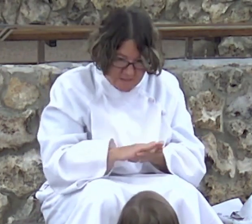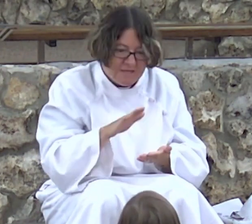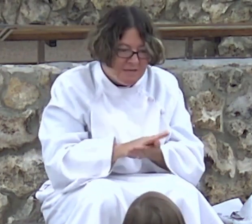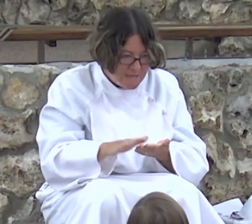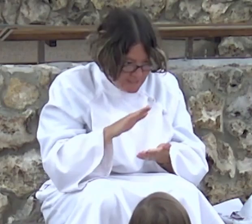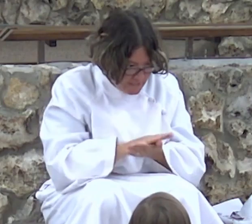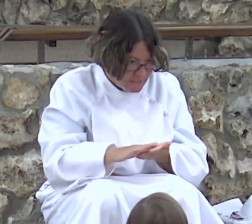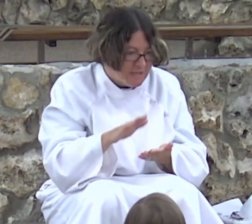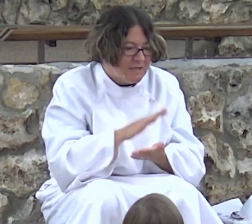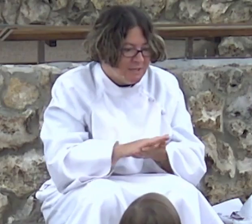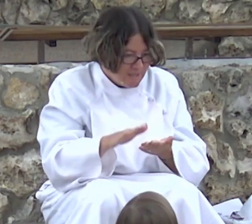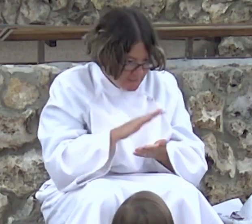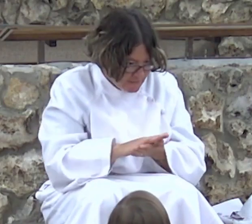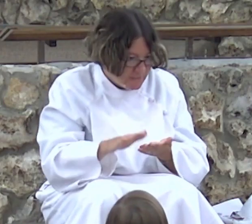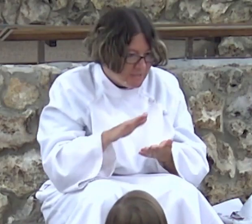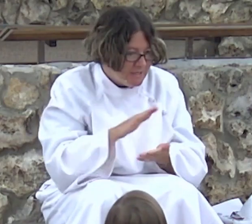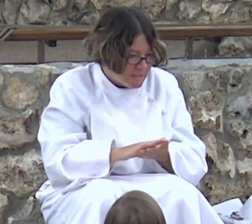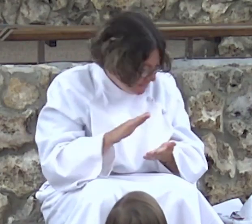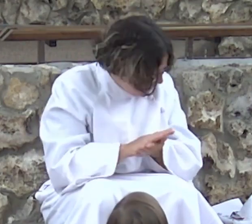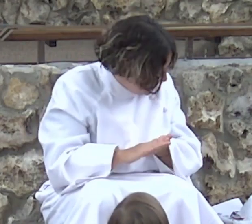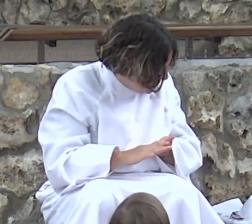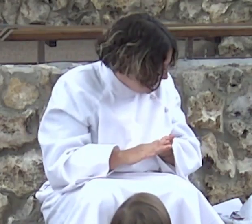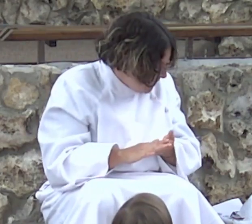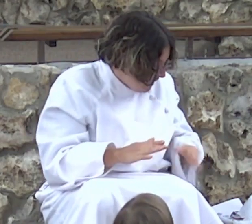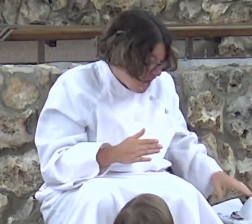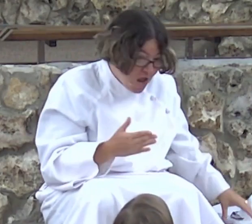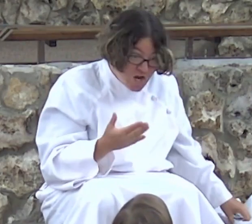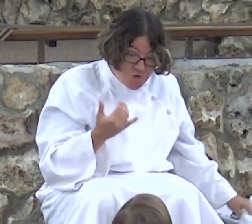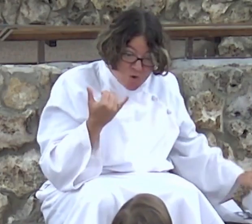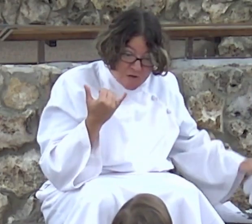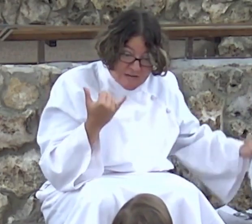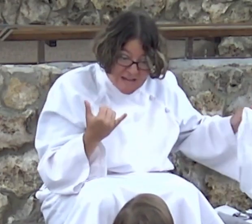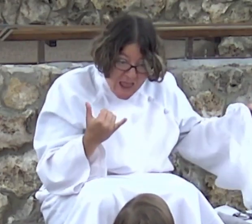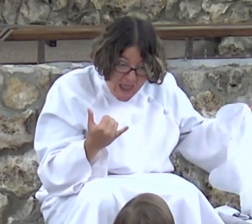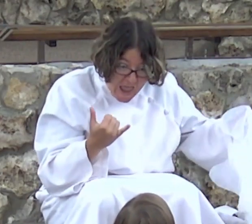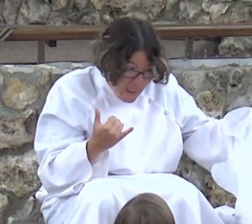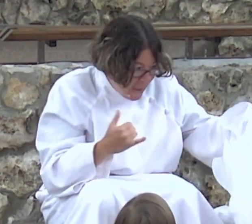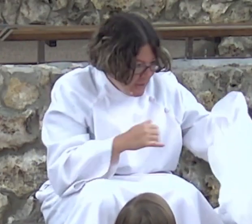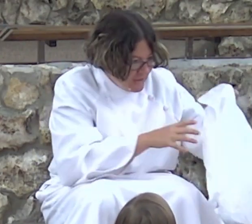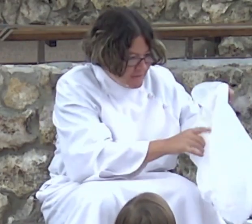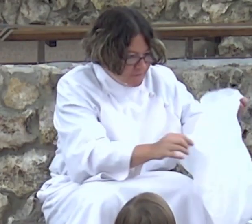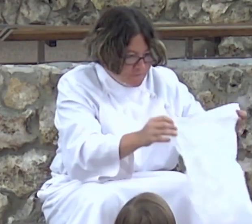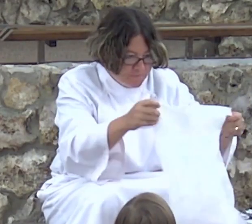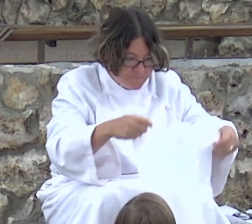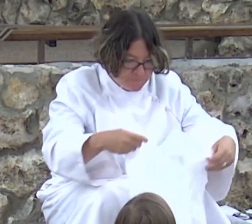right, clean, clean, clean, clean? So today,